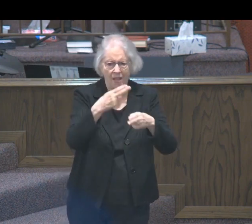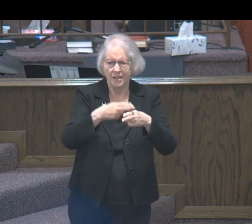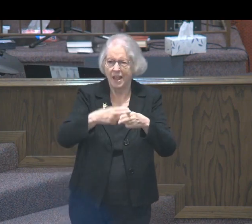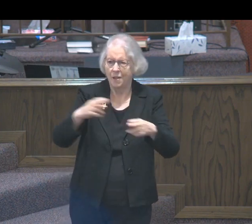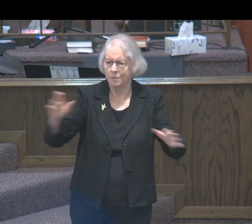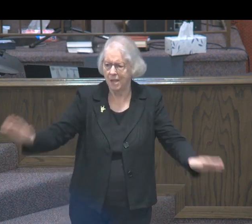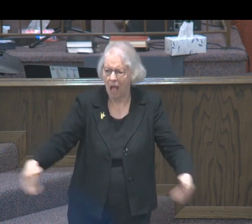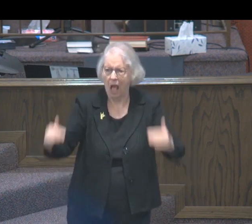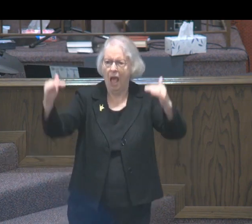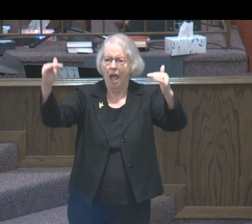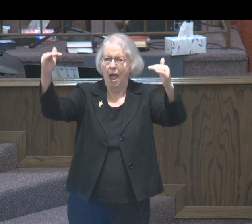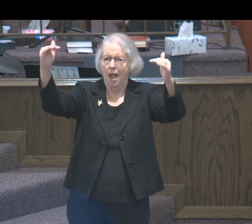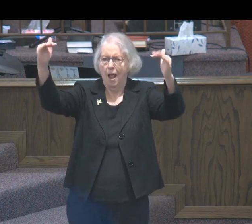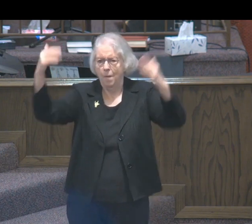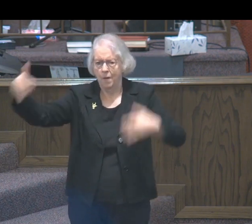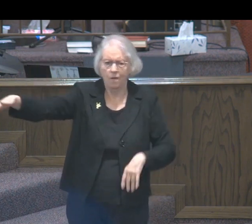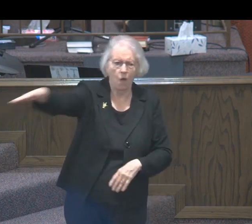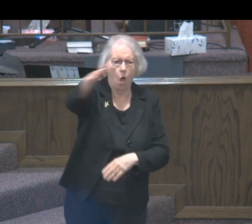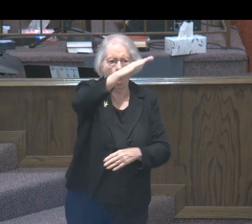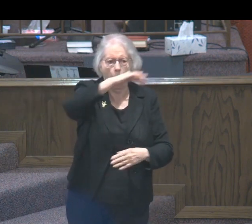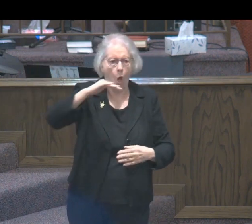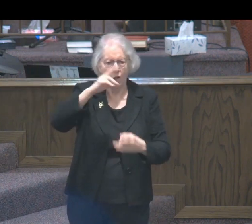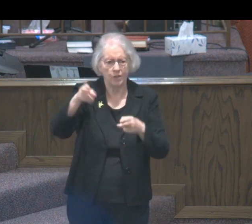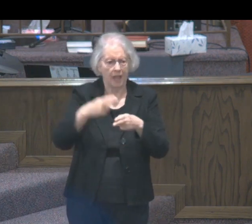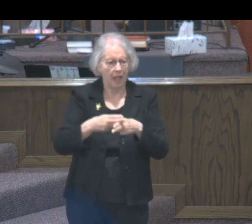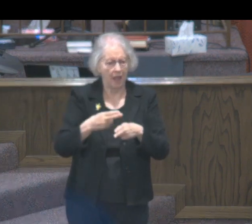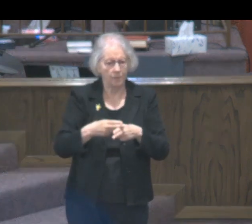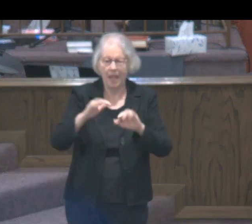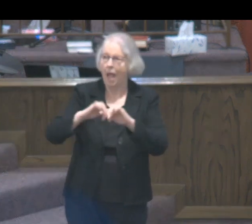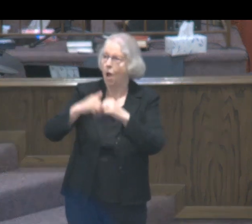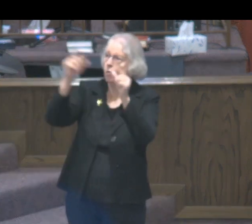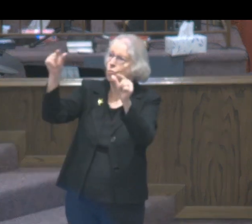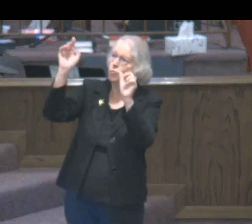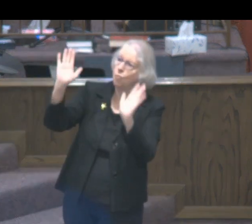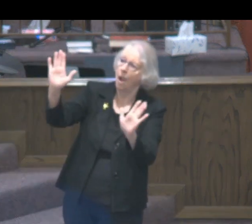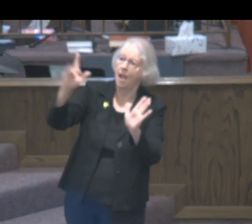The greatness of our God.